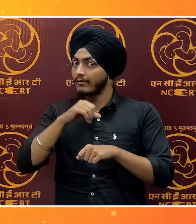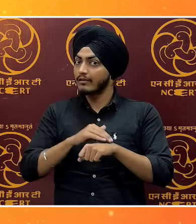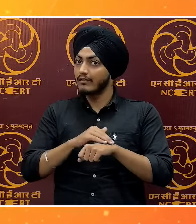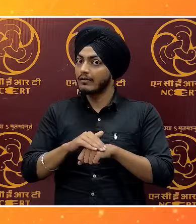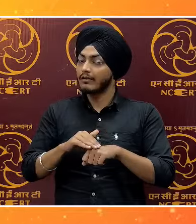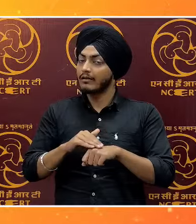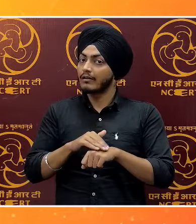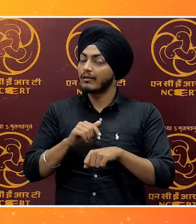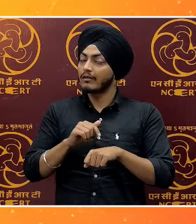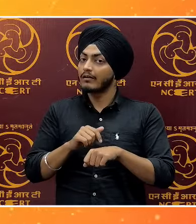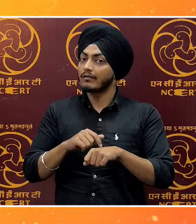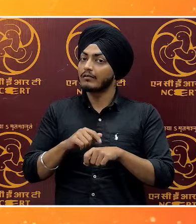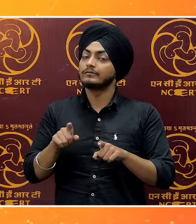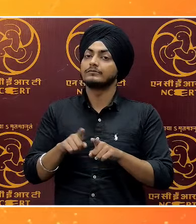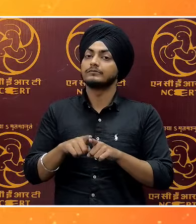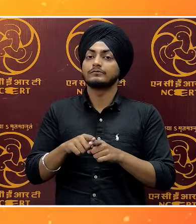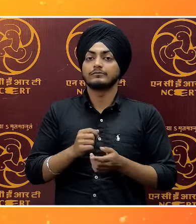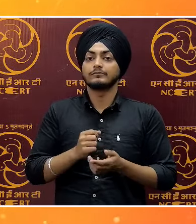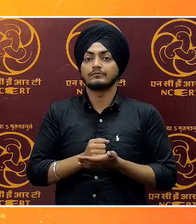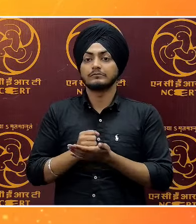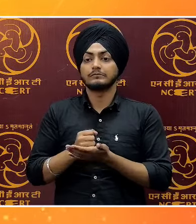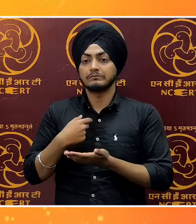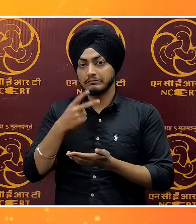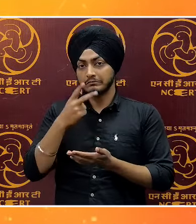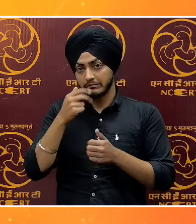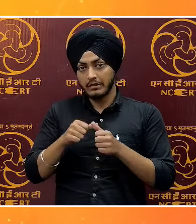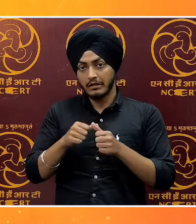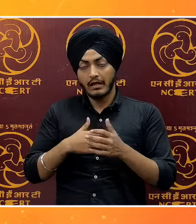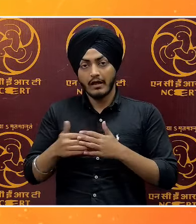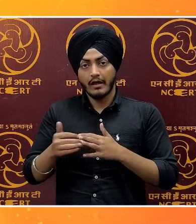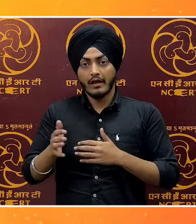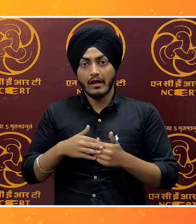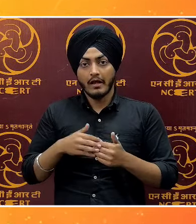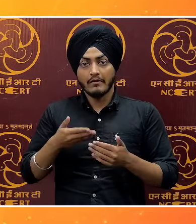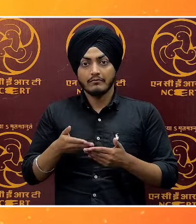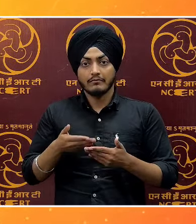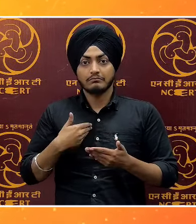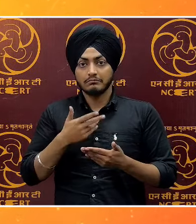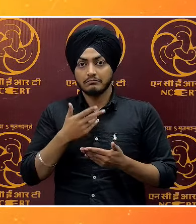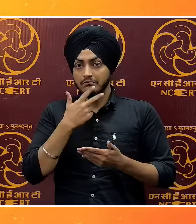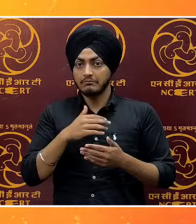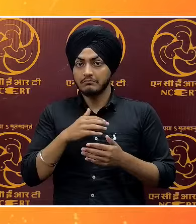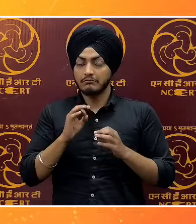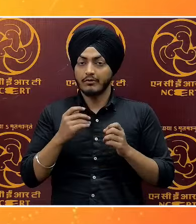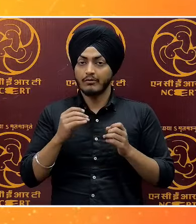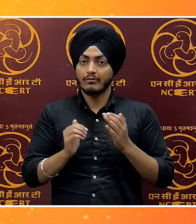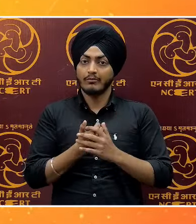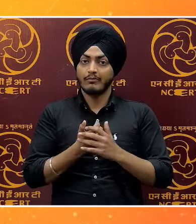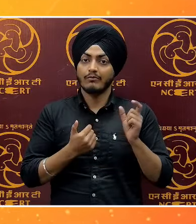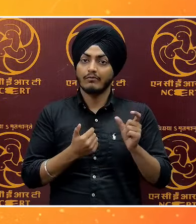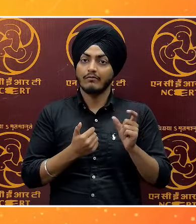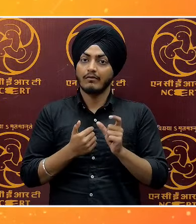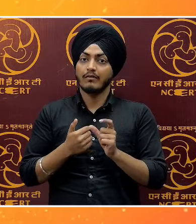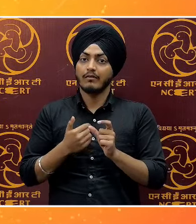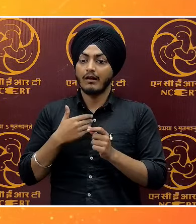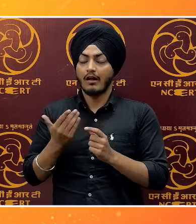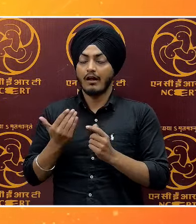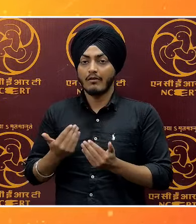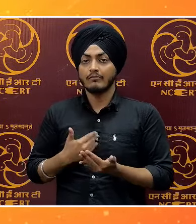Okay. And after this wonderful activity that we have done regarding the new words, where else we're moving